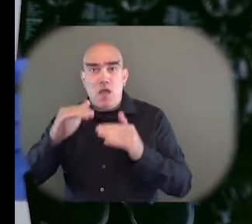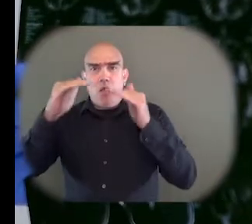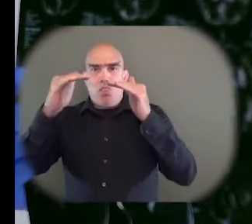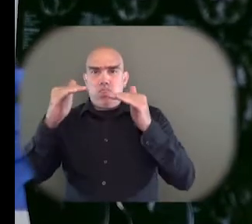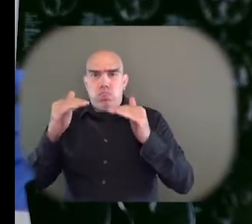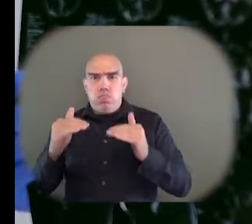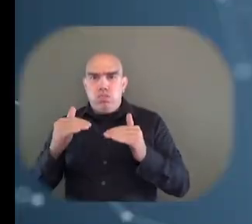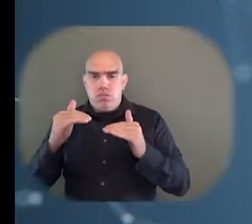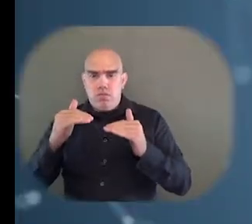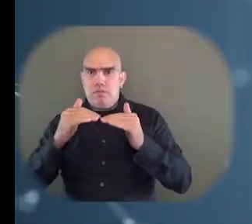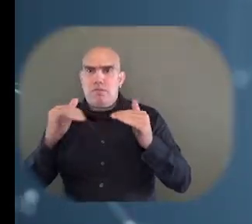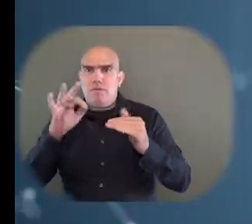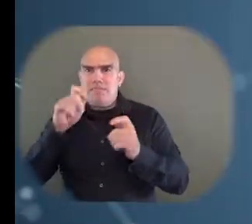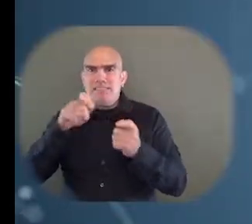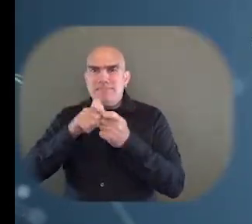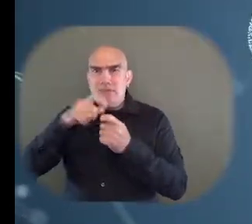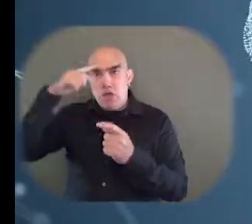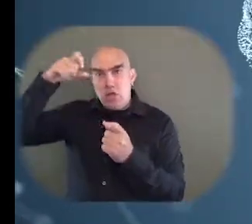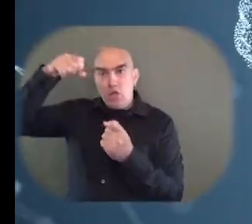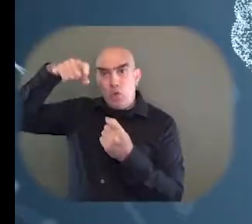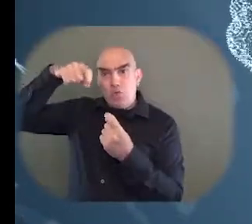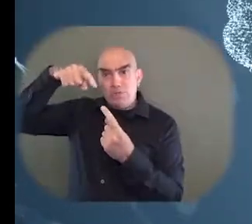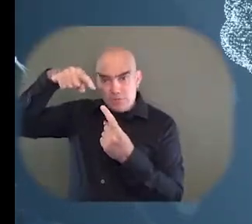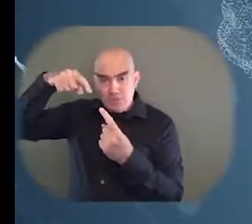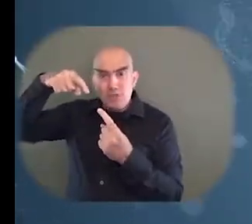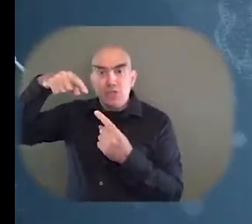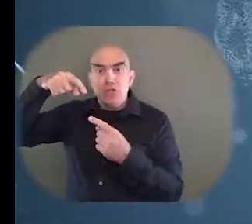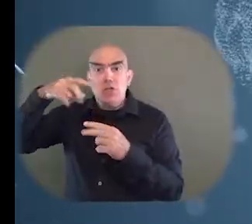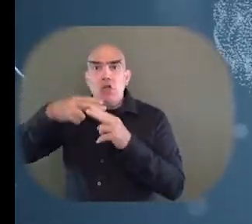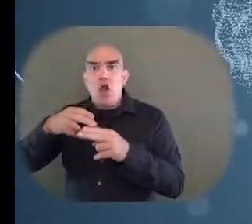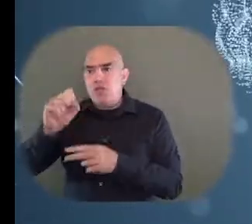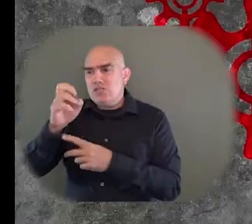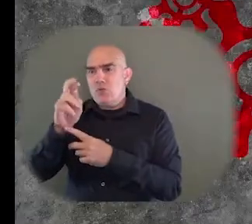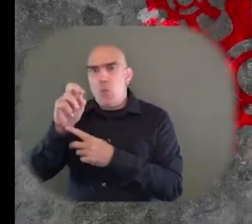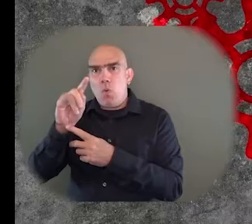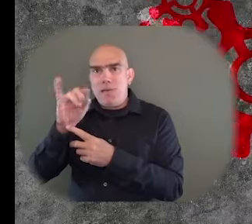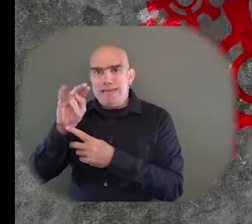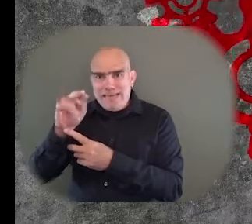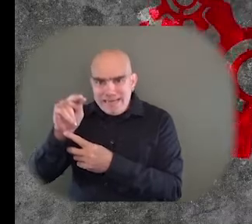called serotonin is a major factor in both anxiety and depression.